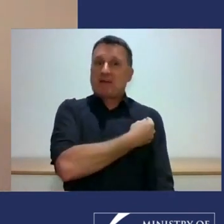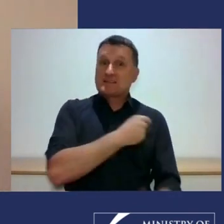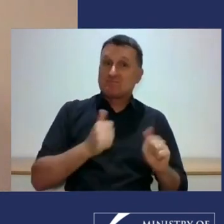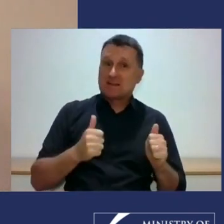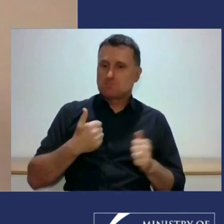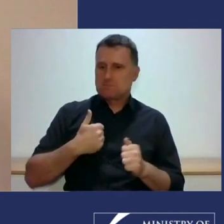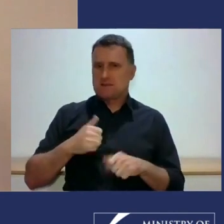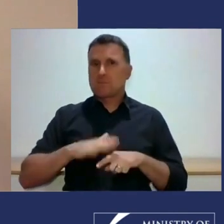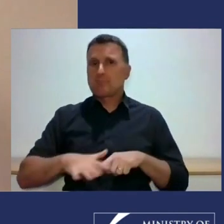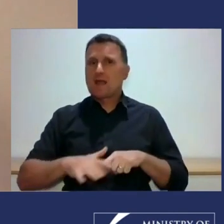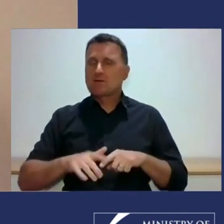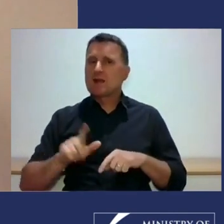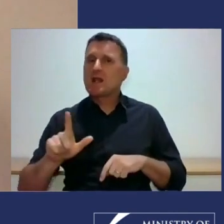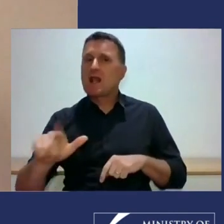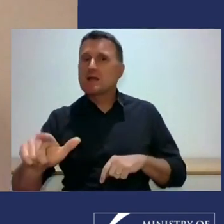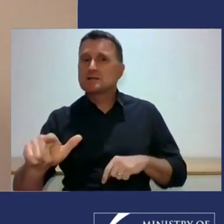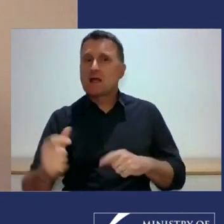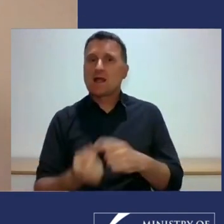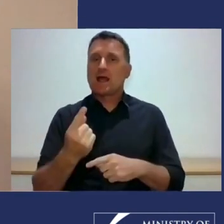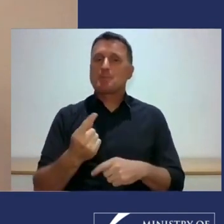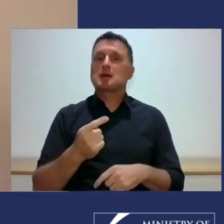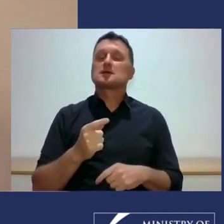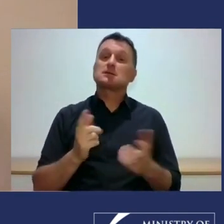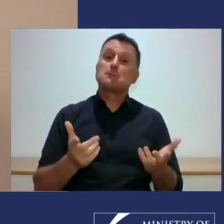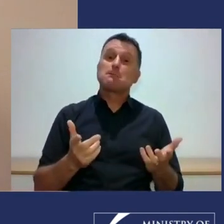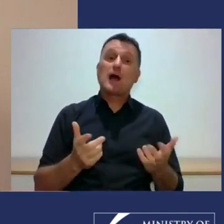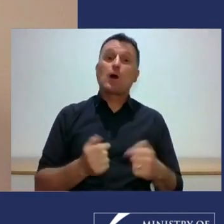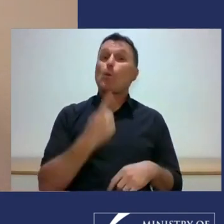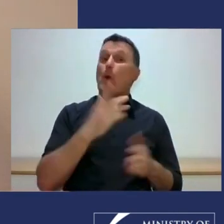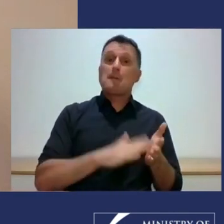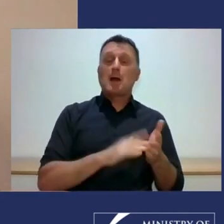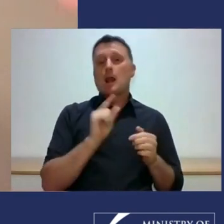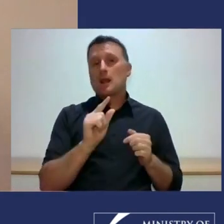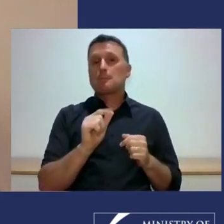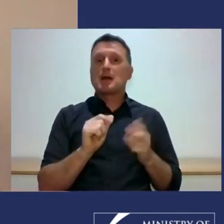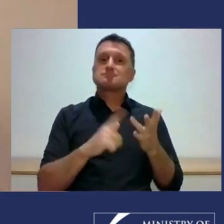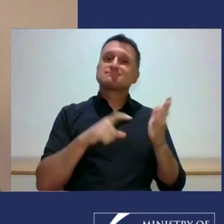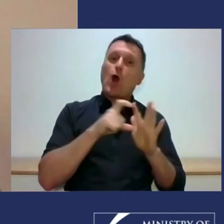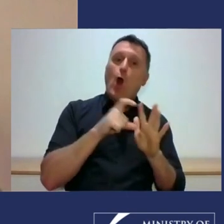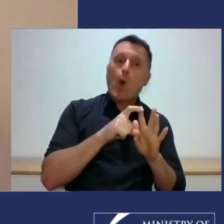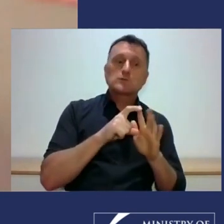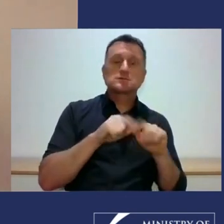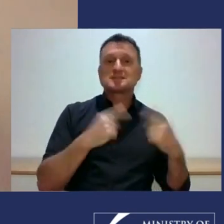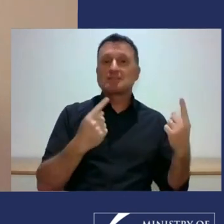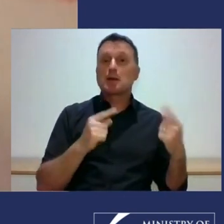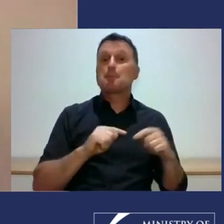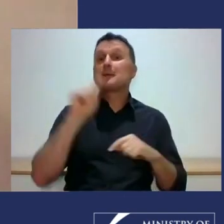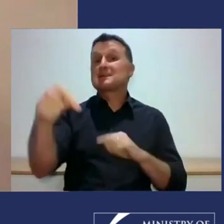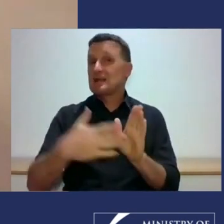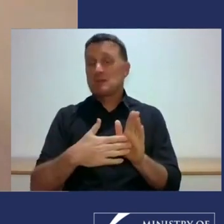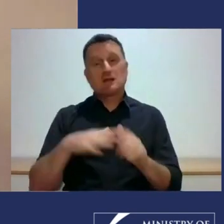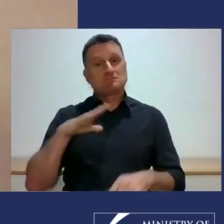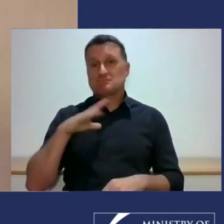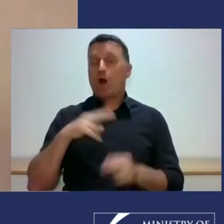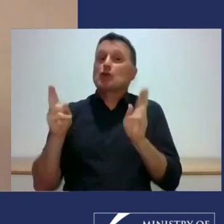right the following month. And I think that a lot of things affect a single menstrual cycle. If you're a bit stressed, I can imagine the stress